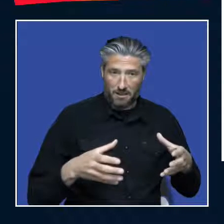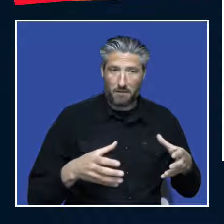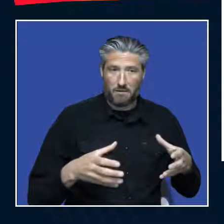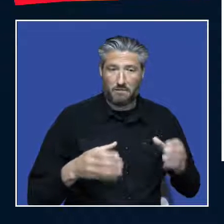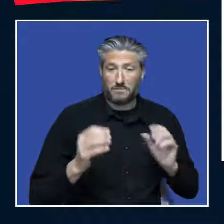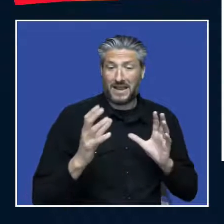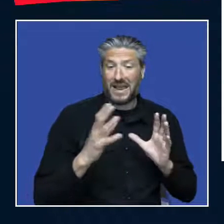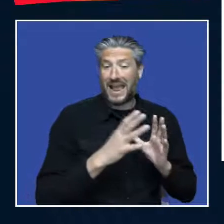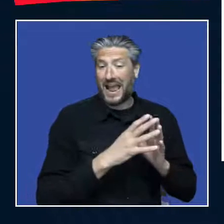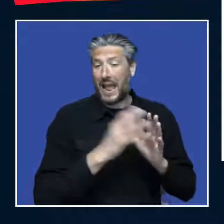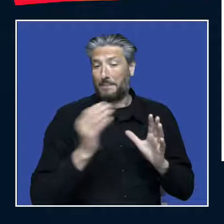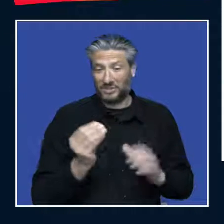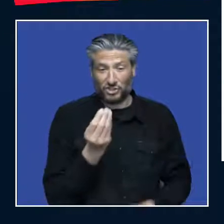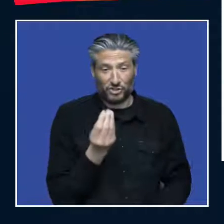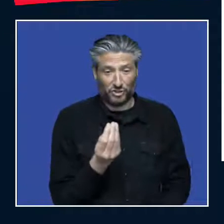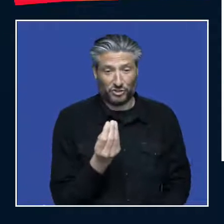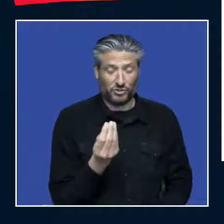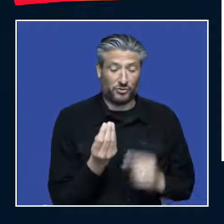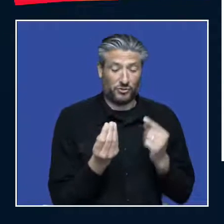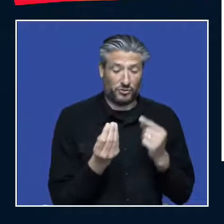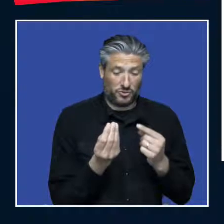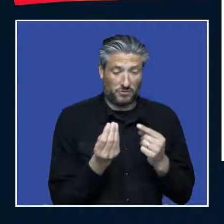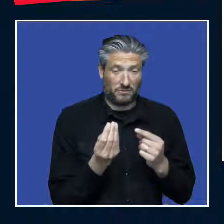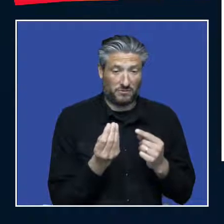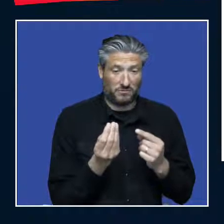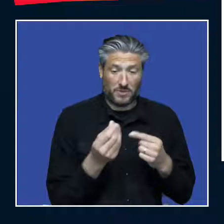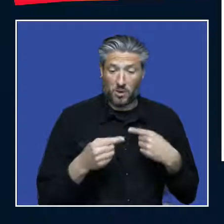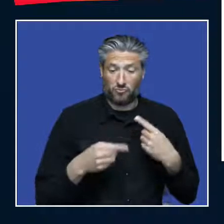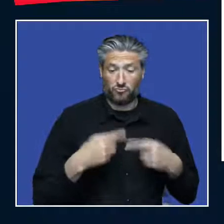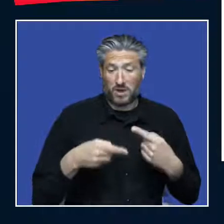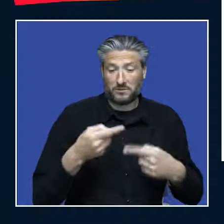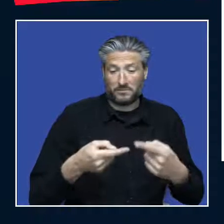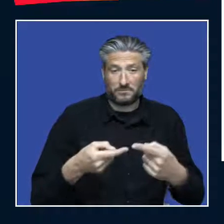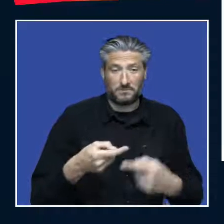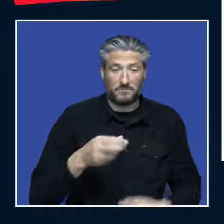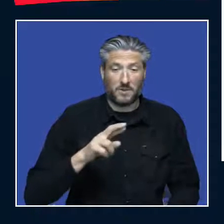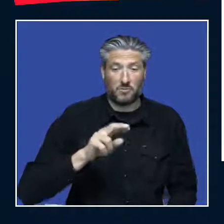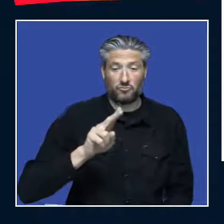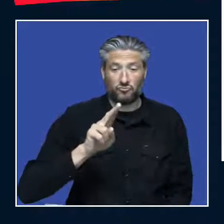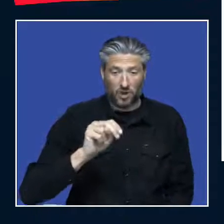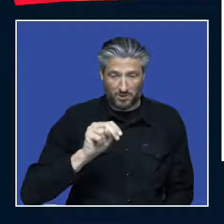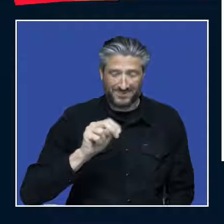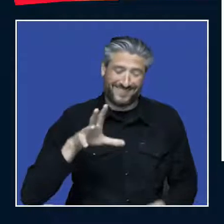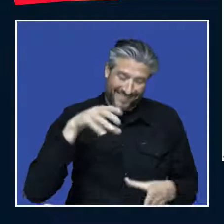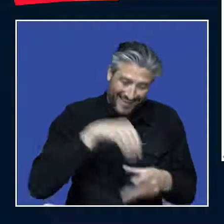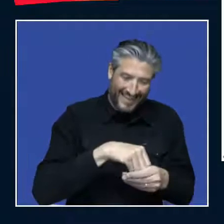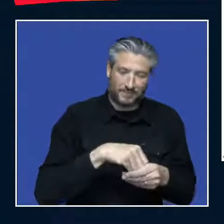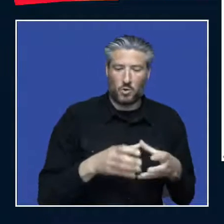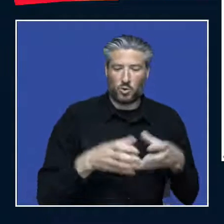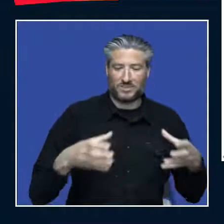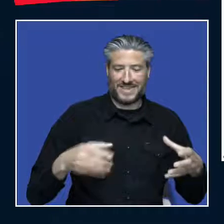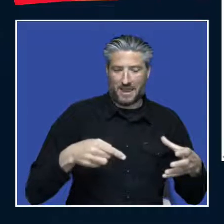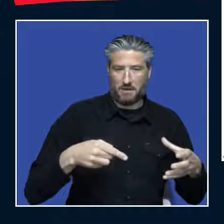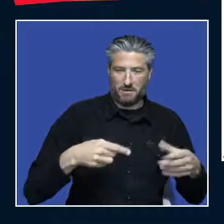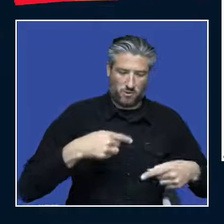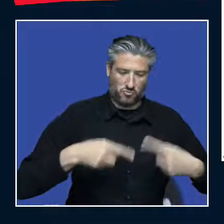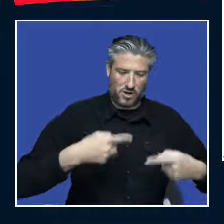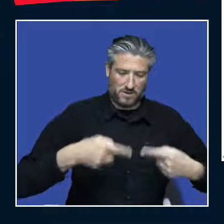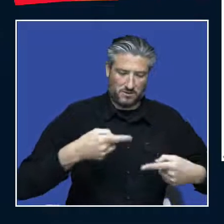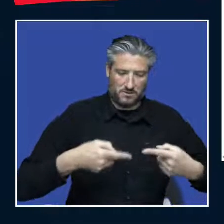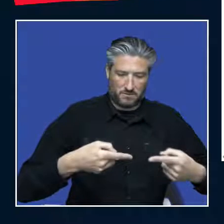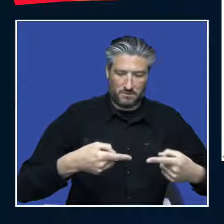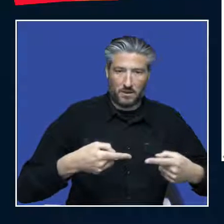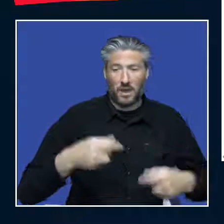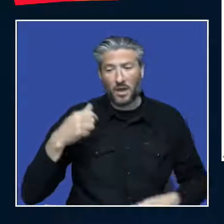then the application will run in a container. So I can also pass some options here,